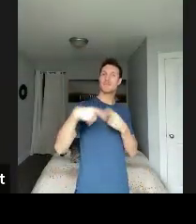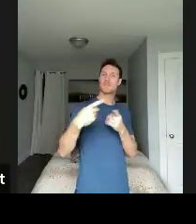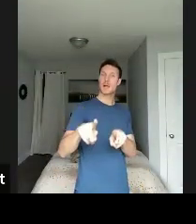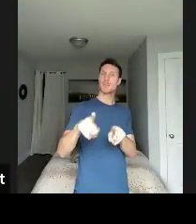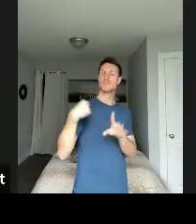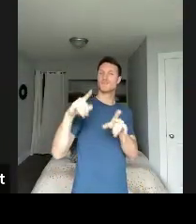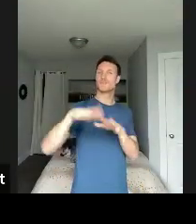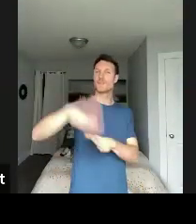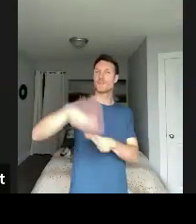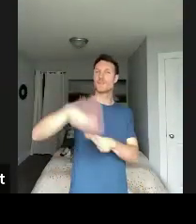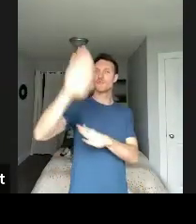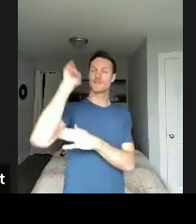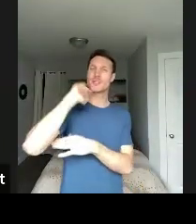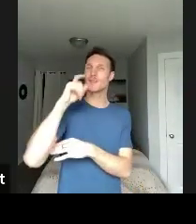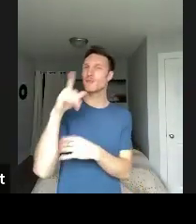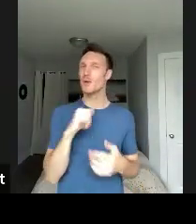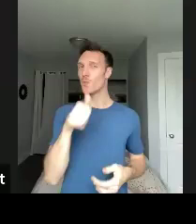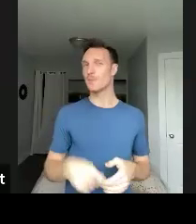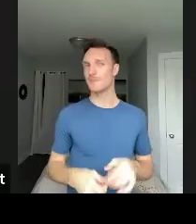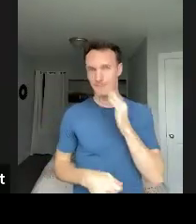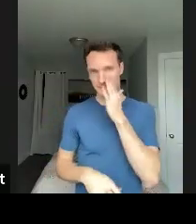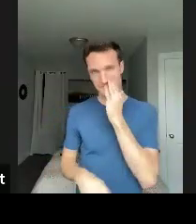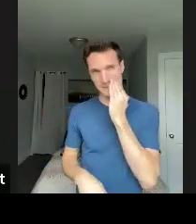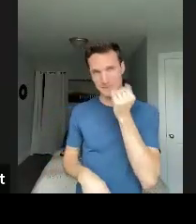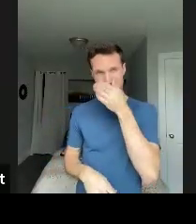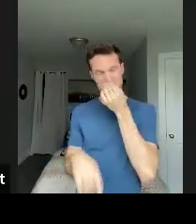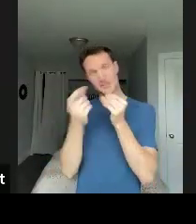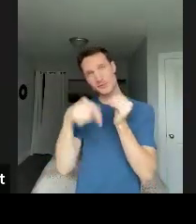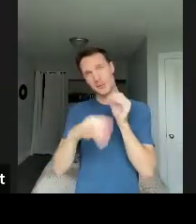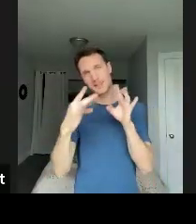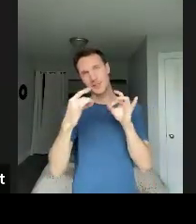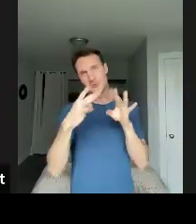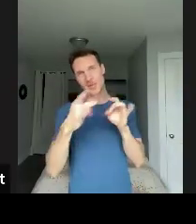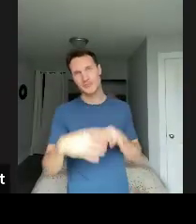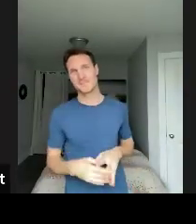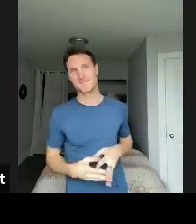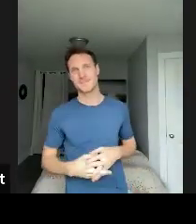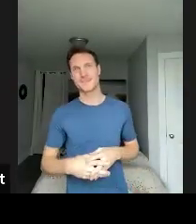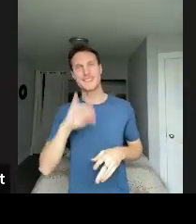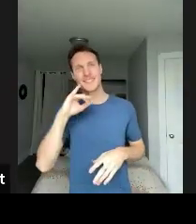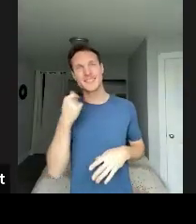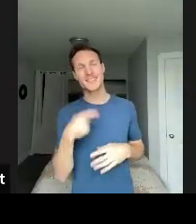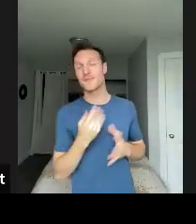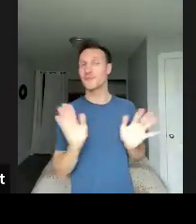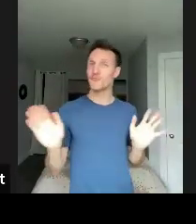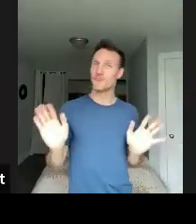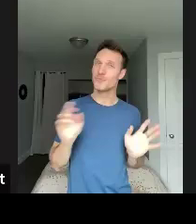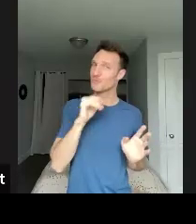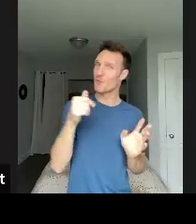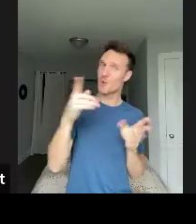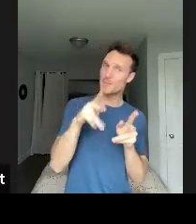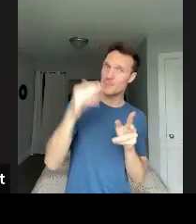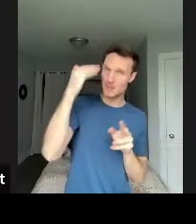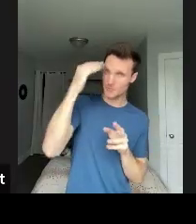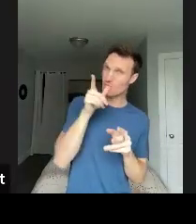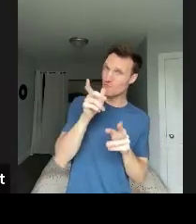can drop that question in the chat for Cy. And if you would prefer to remain anonymous, you can send